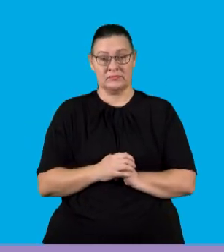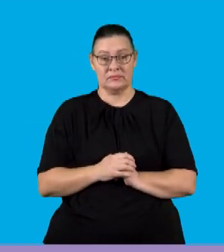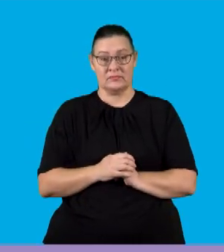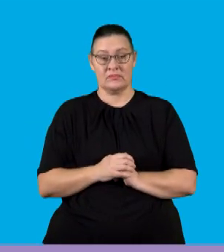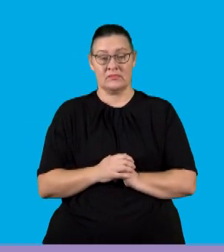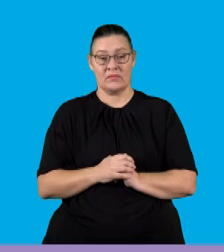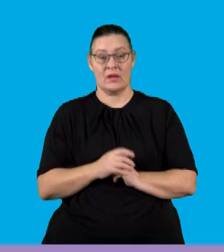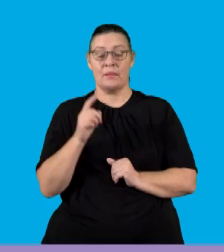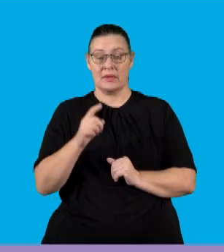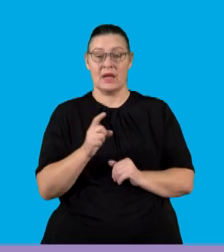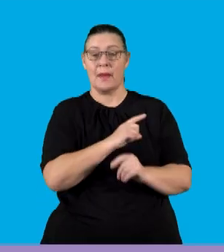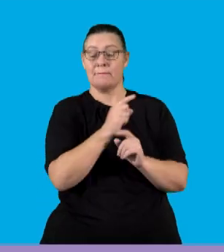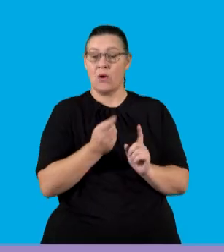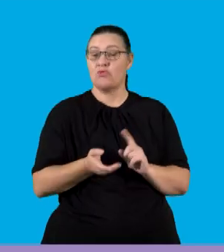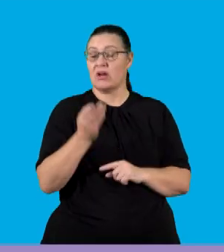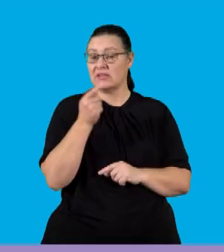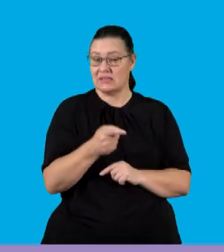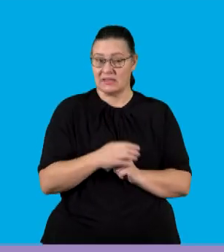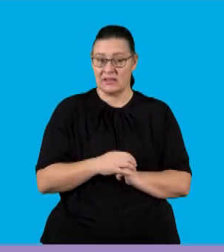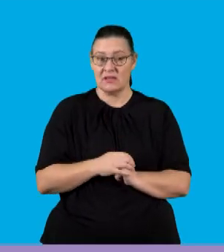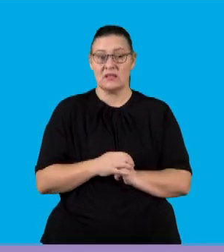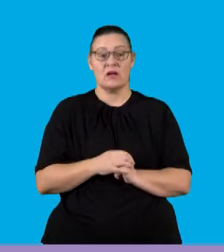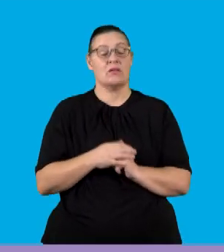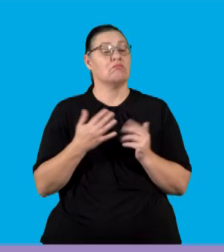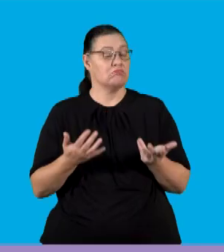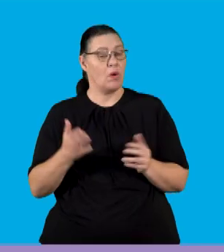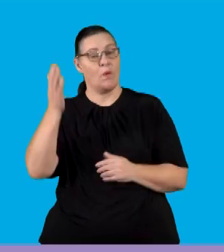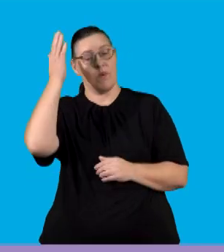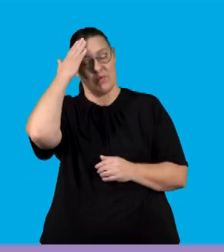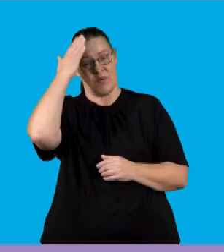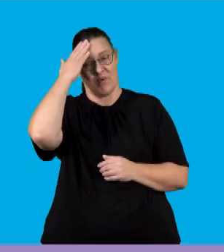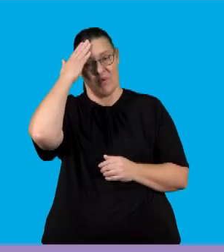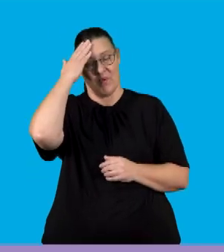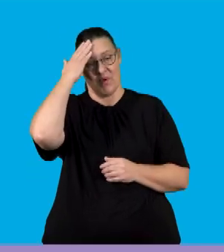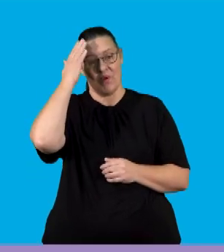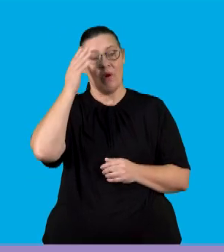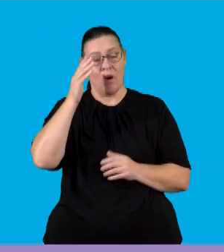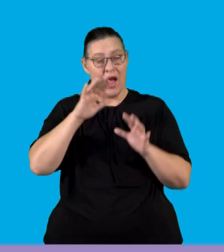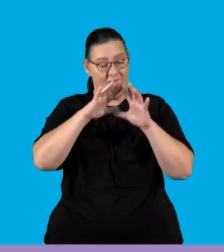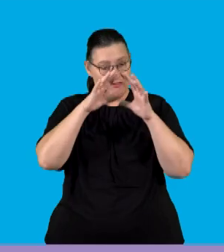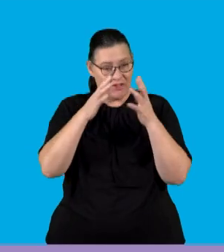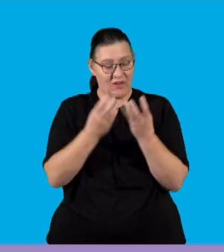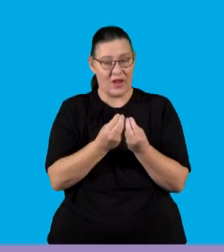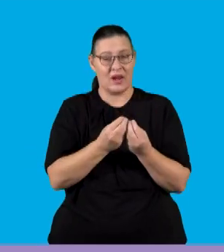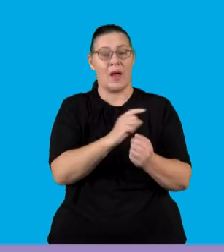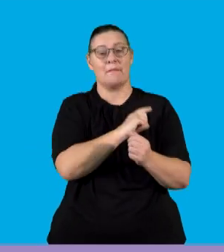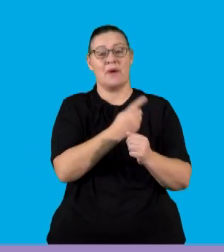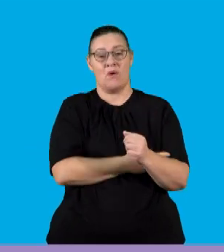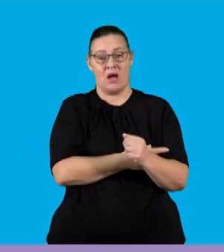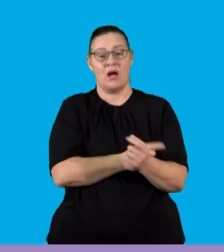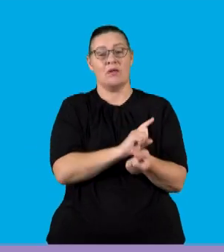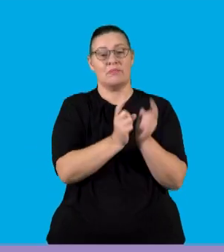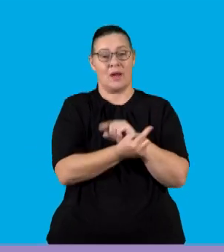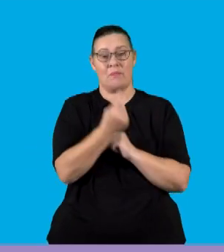this is a power raised to the exponent 0, but of course we know that that whole power will become